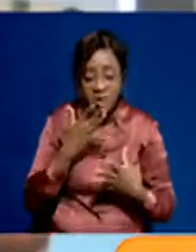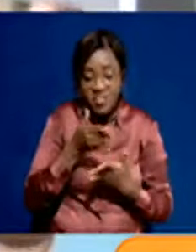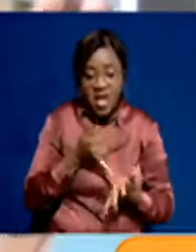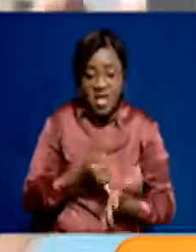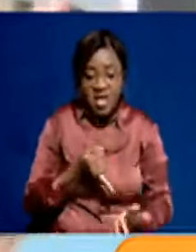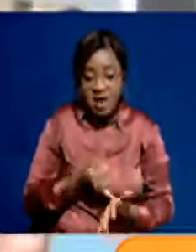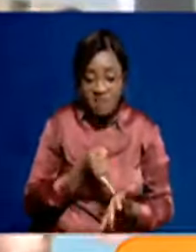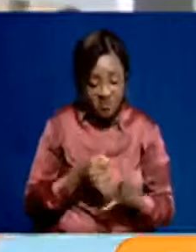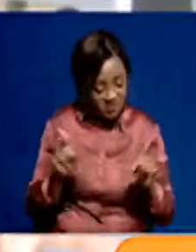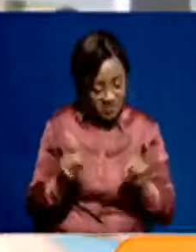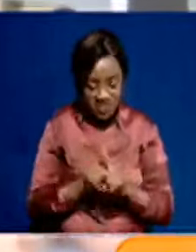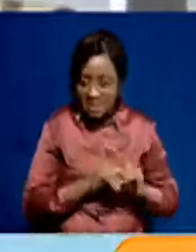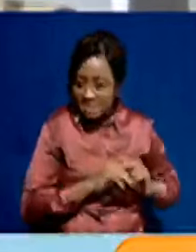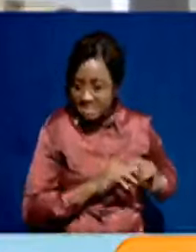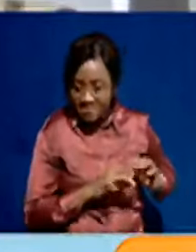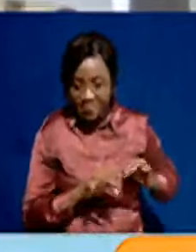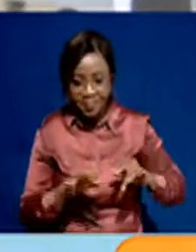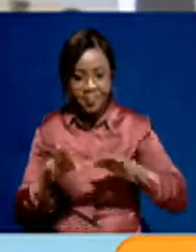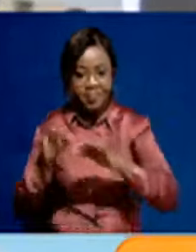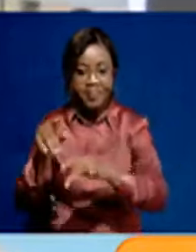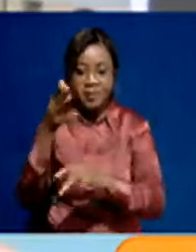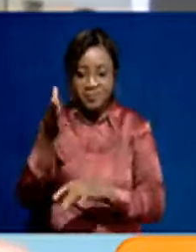katika hospitali usiku huo,